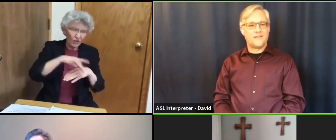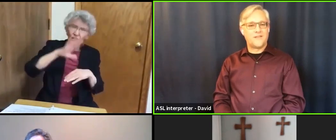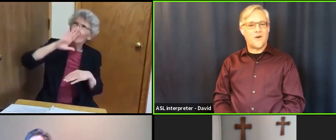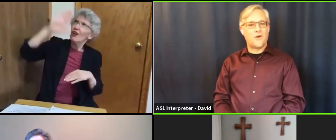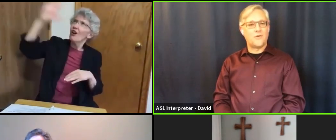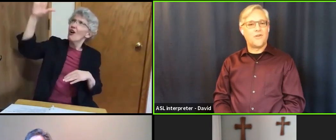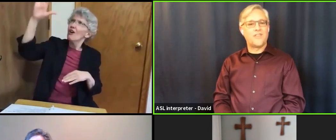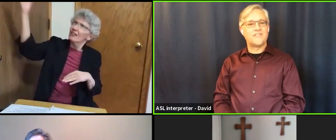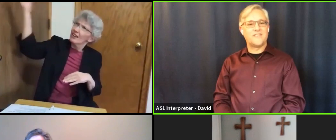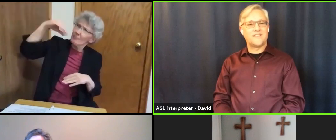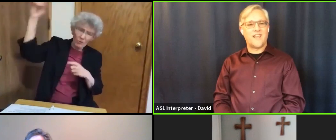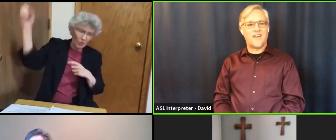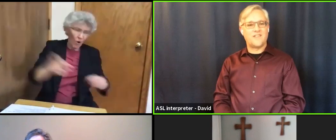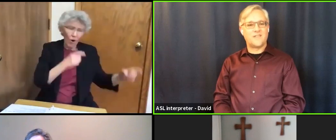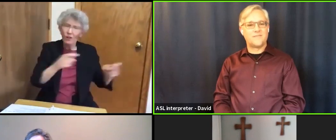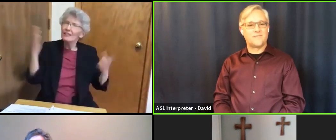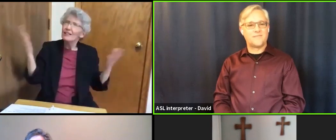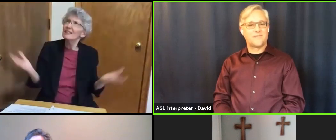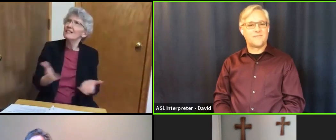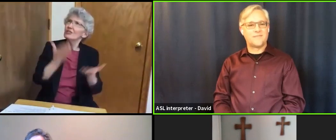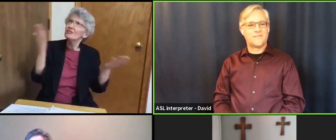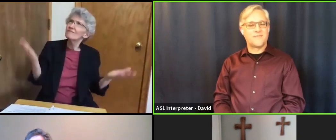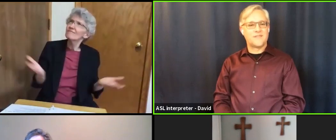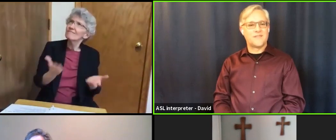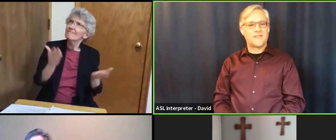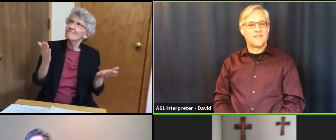done, on earth as it is in heaven.